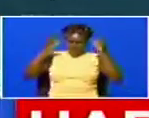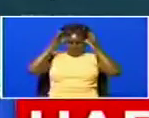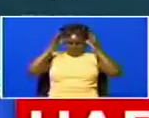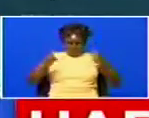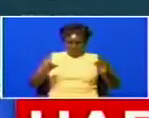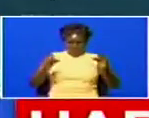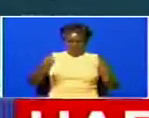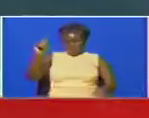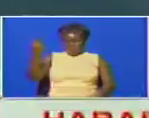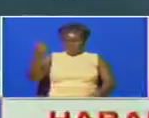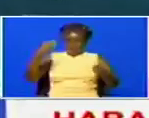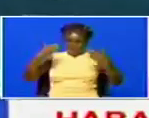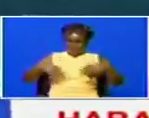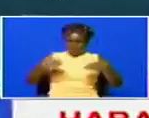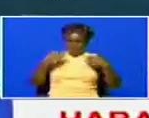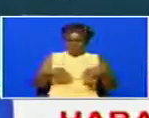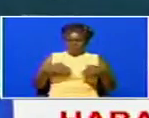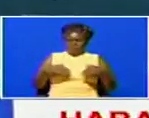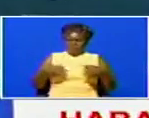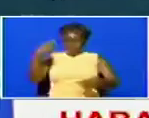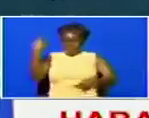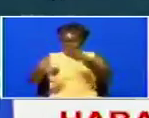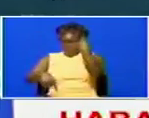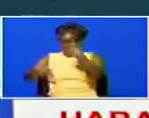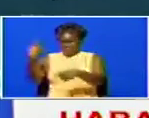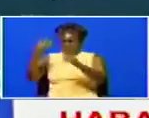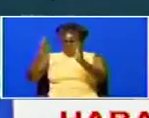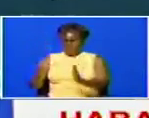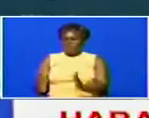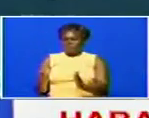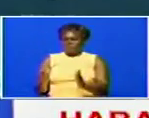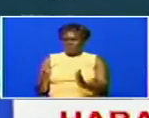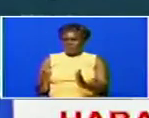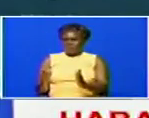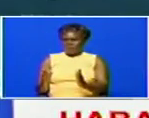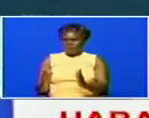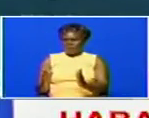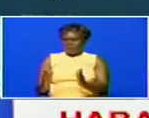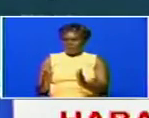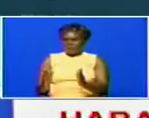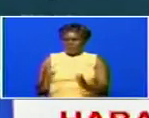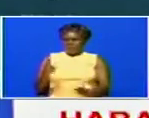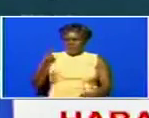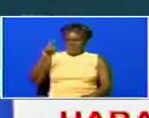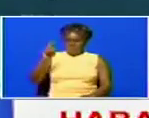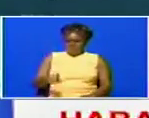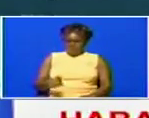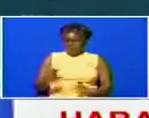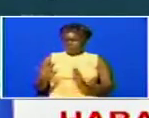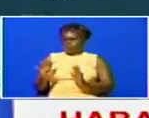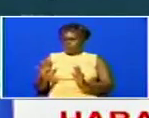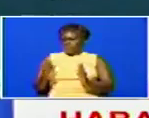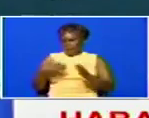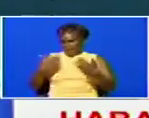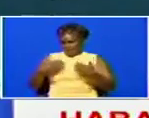the Kenyan people. The winner must be gracious in their victory.